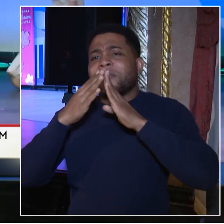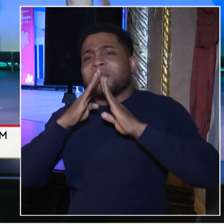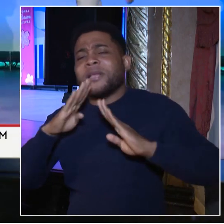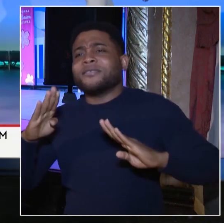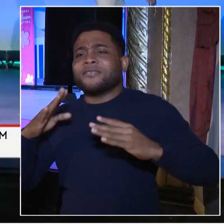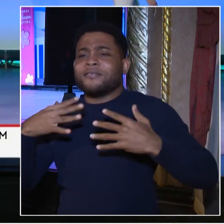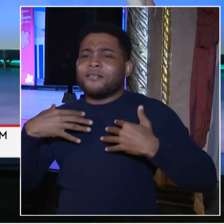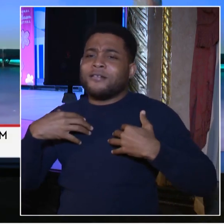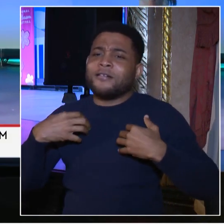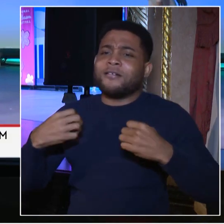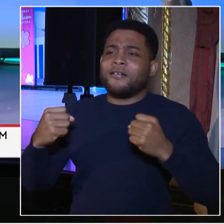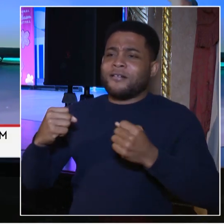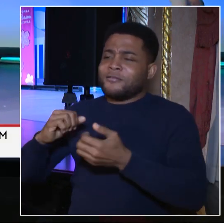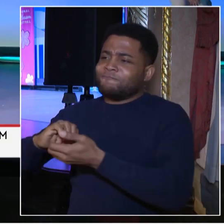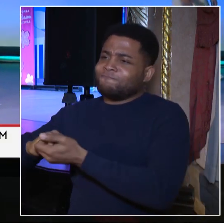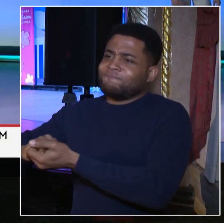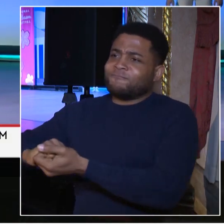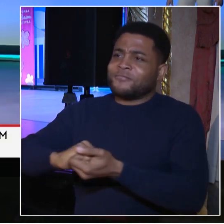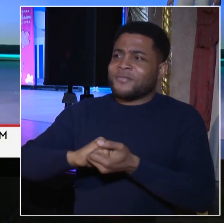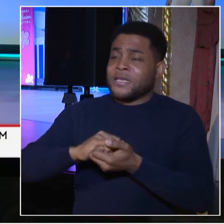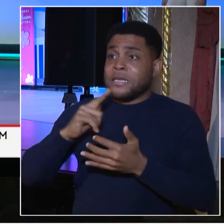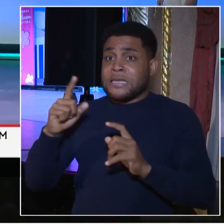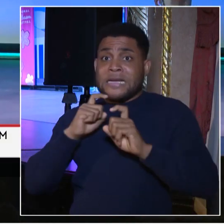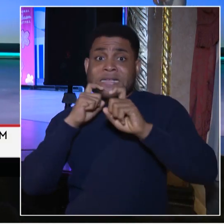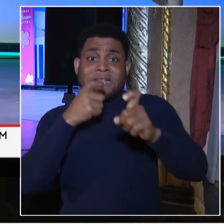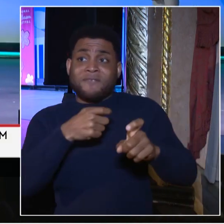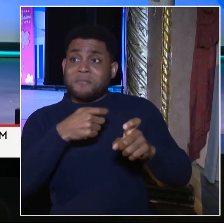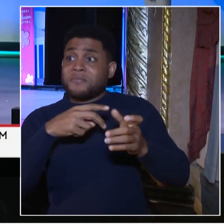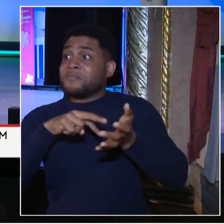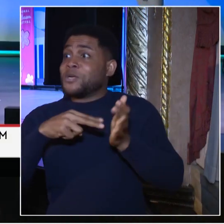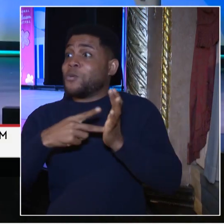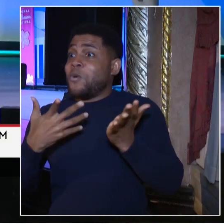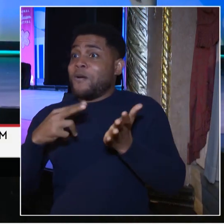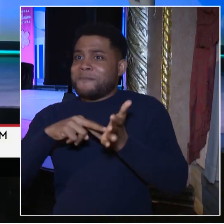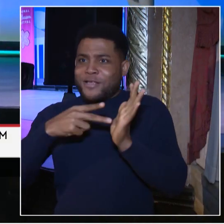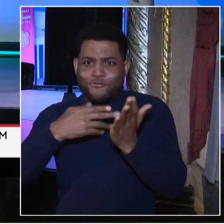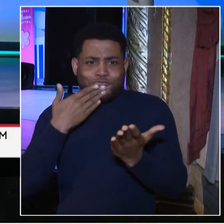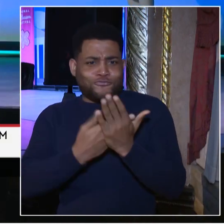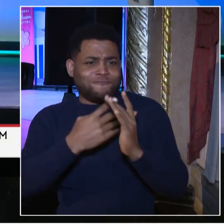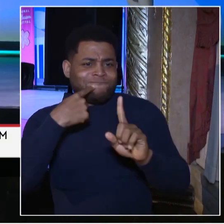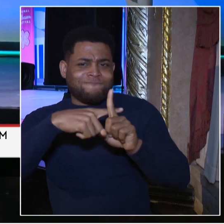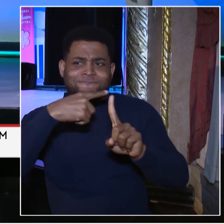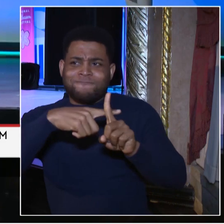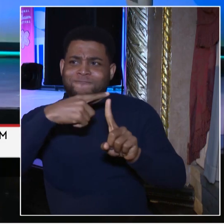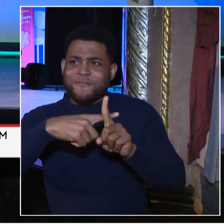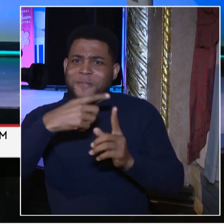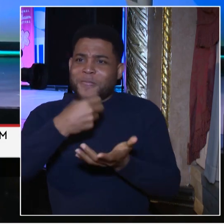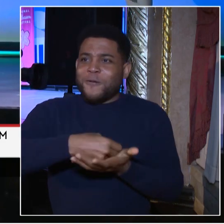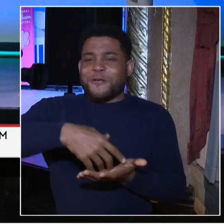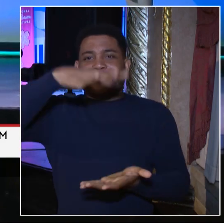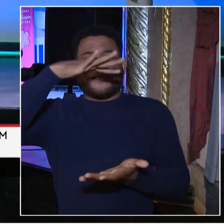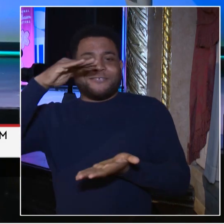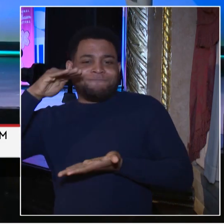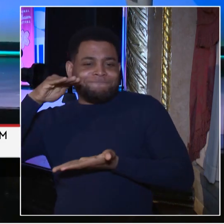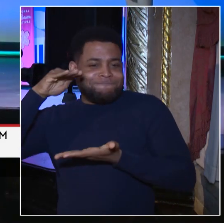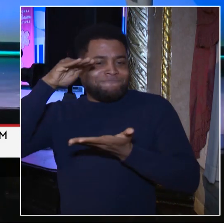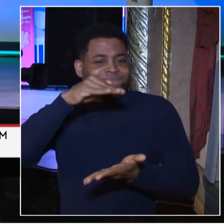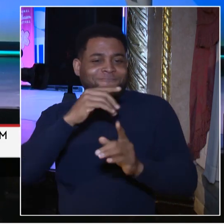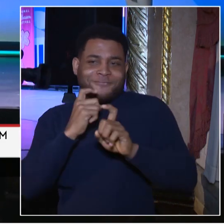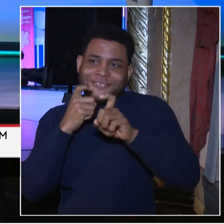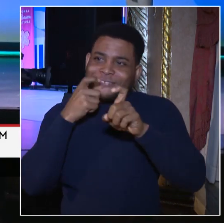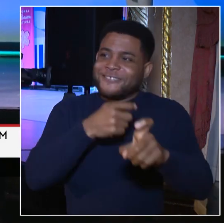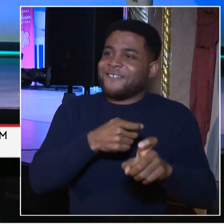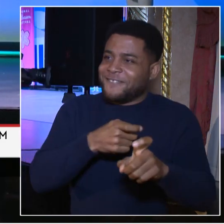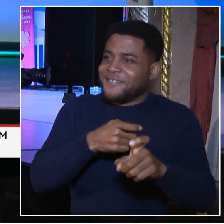gift, bestows goodwill and prosperity on the recipient.